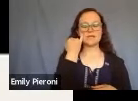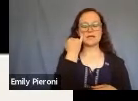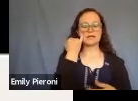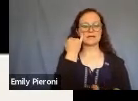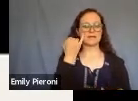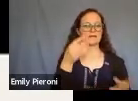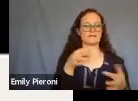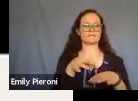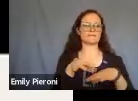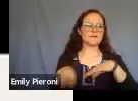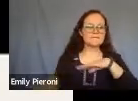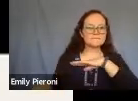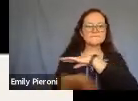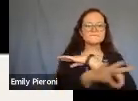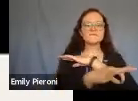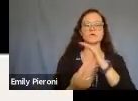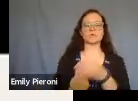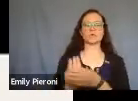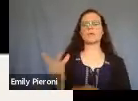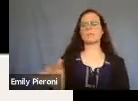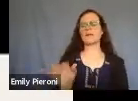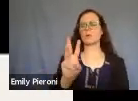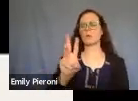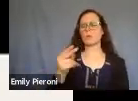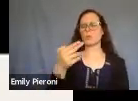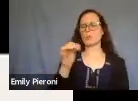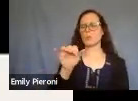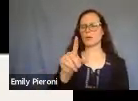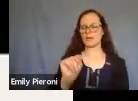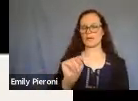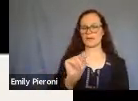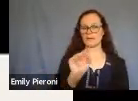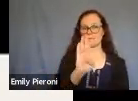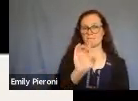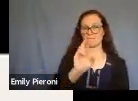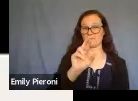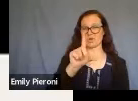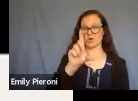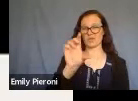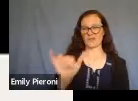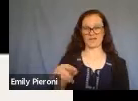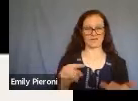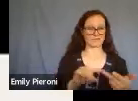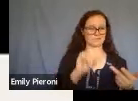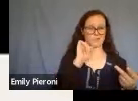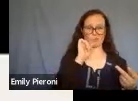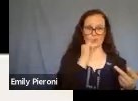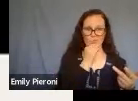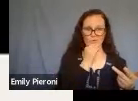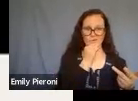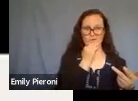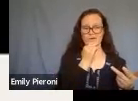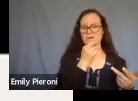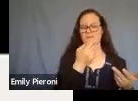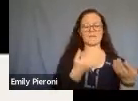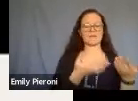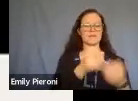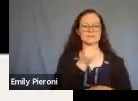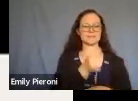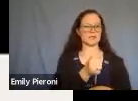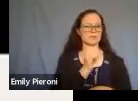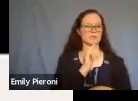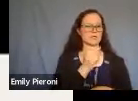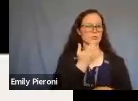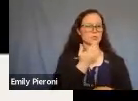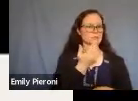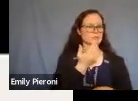like wheat or barley or corn? Would not be as desirable to set up under drip as